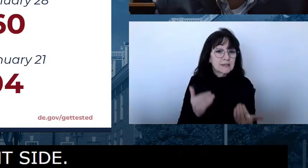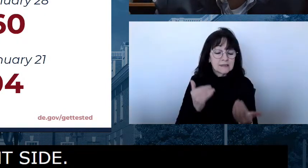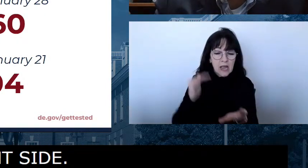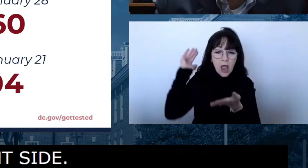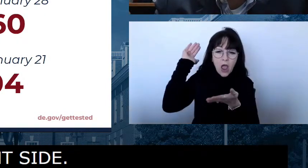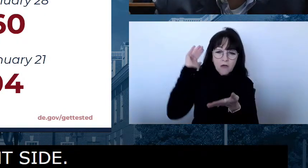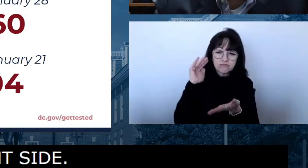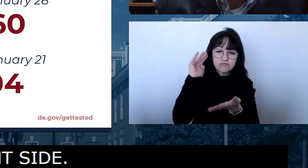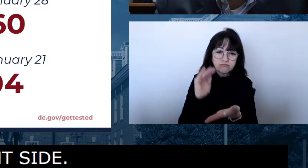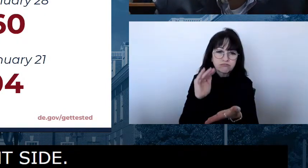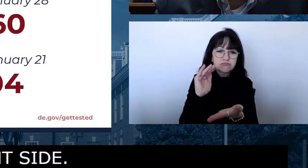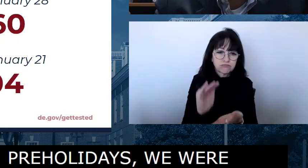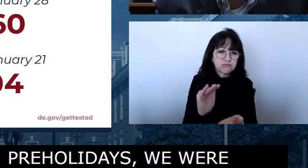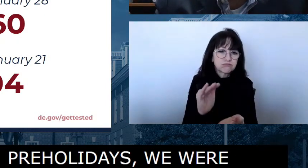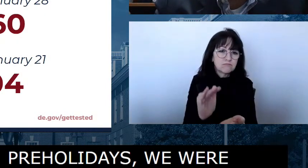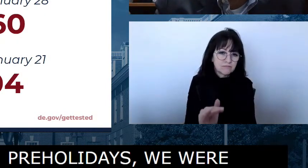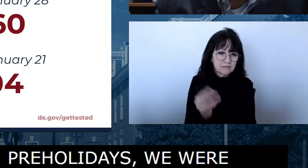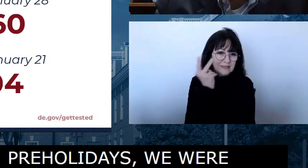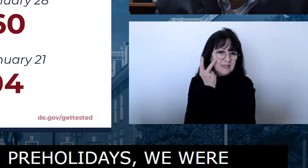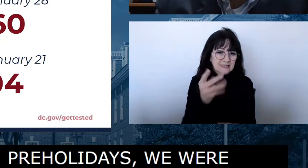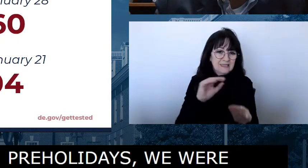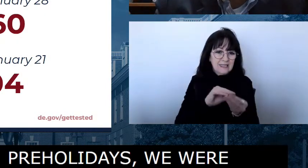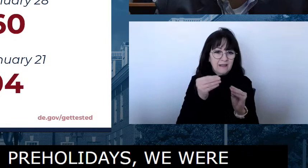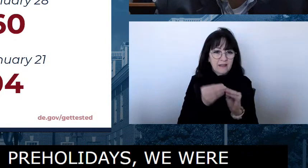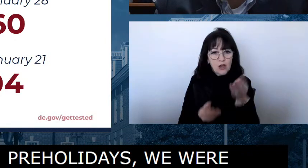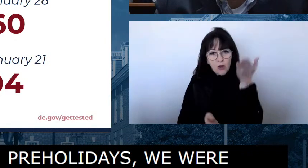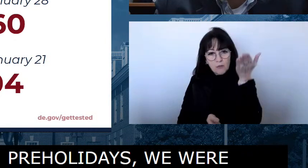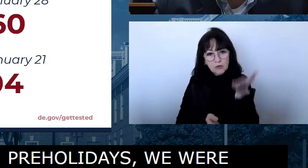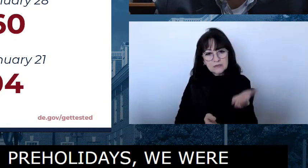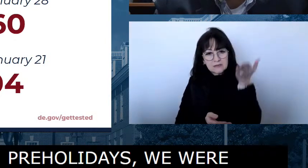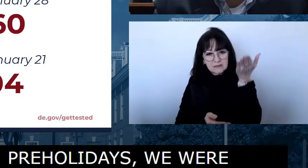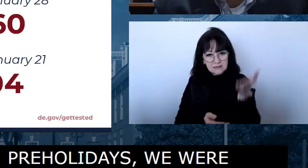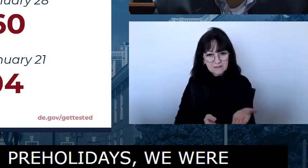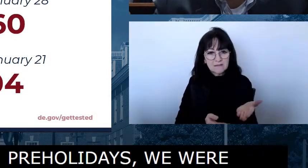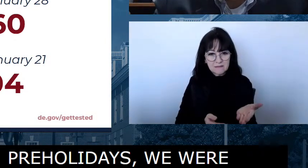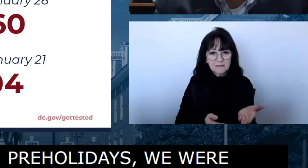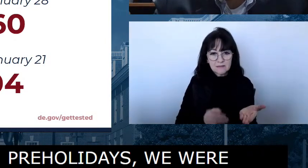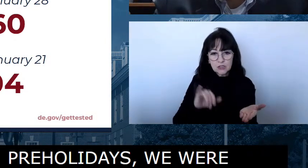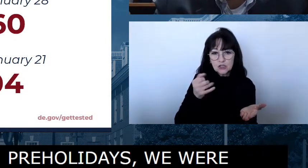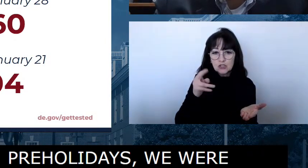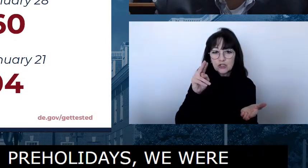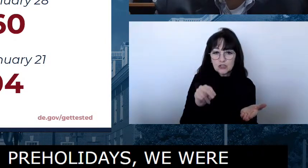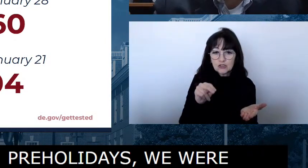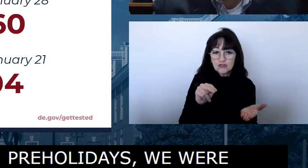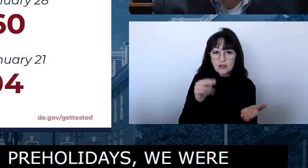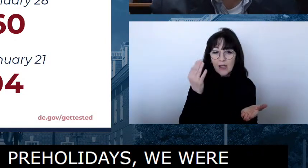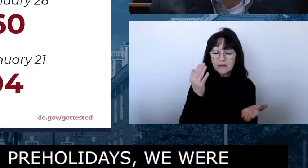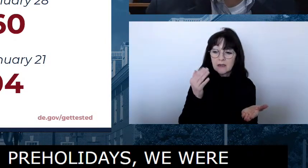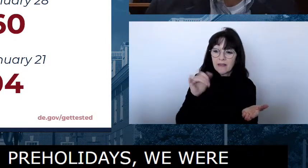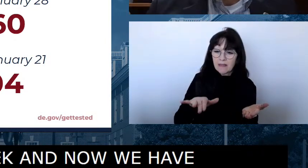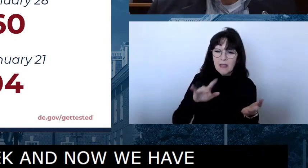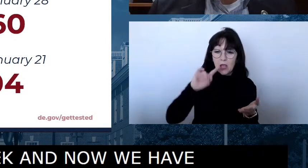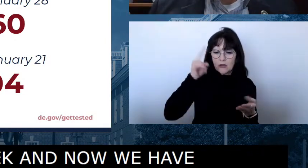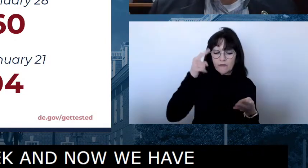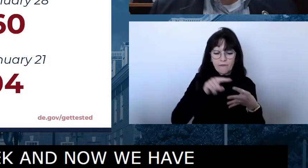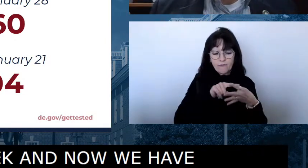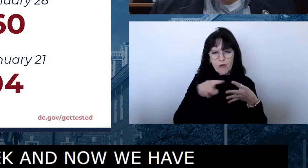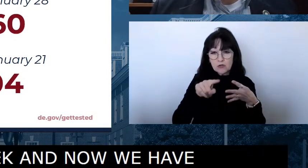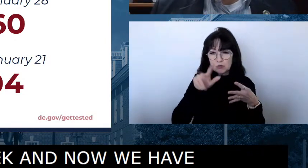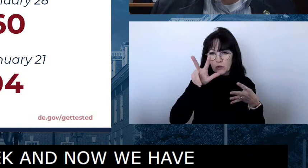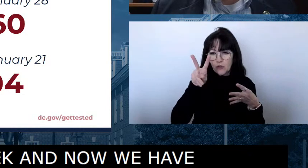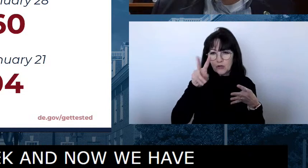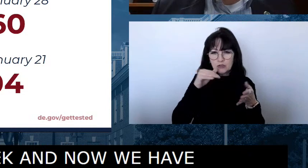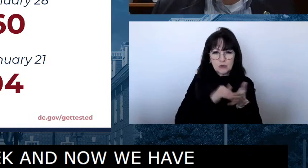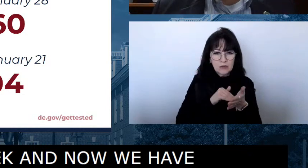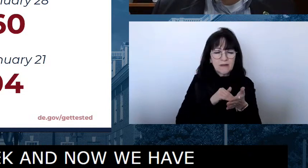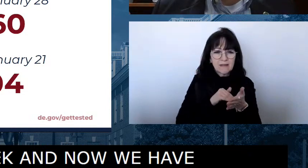high watermark of testing in early January. We did 32,000 tests, almost 33,000 last week. So